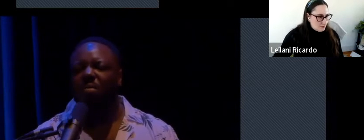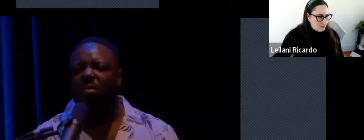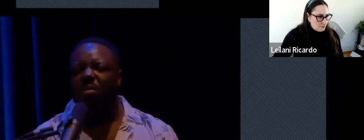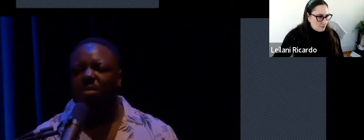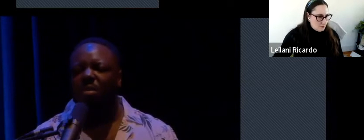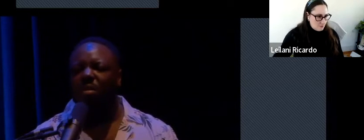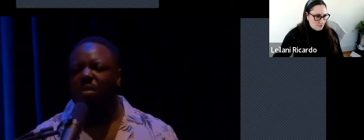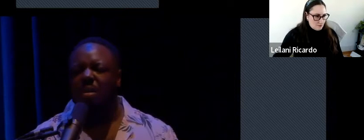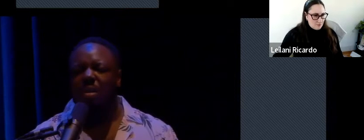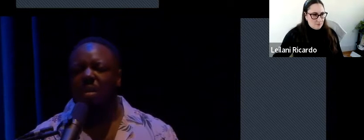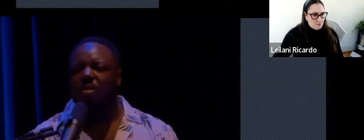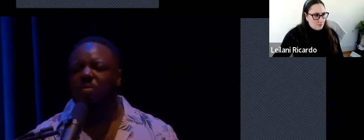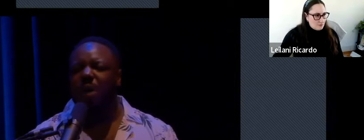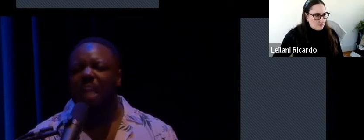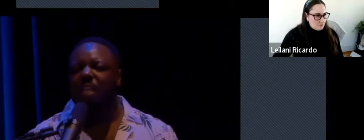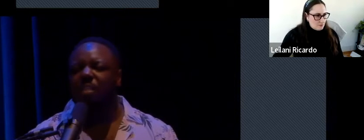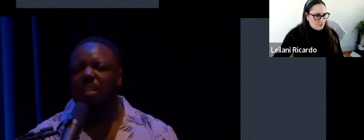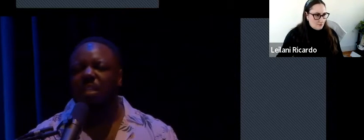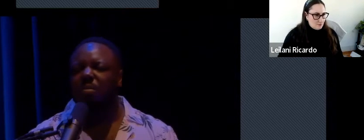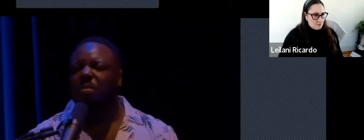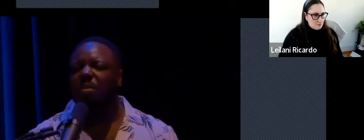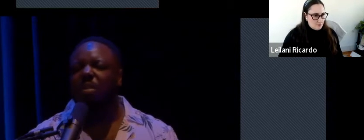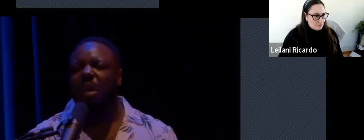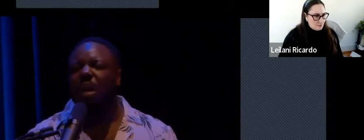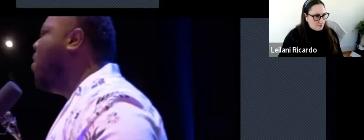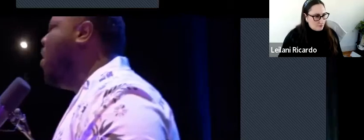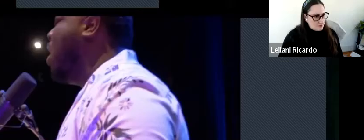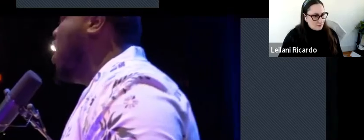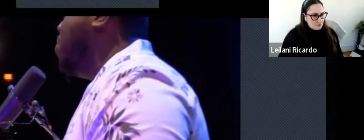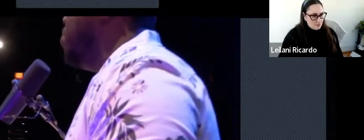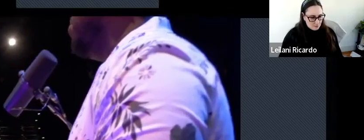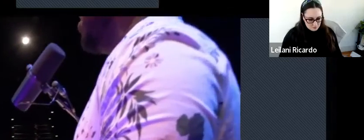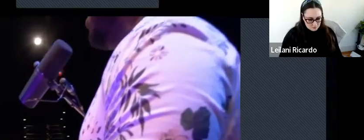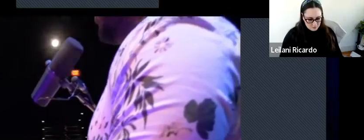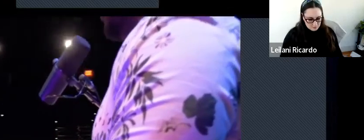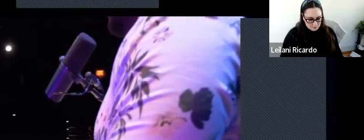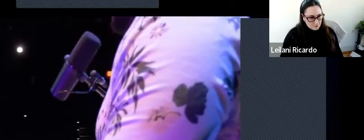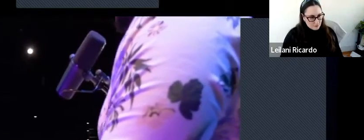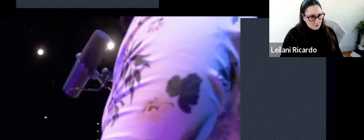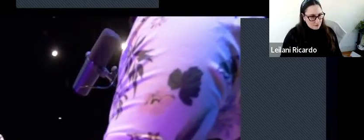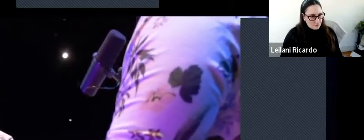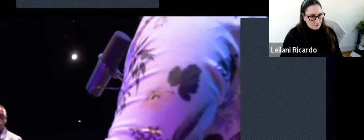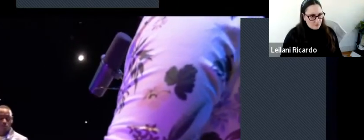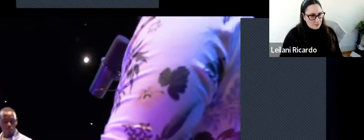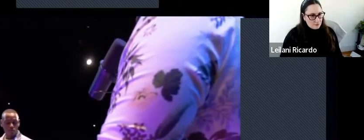snow. And nobody seems to care or compromise.